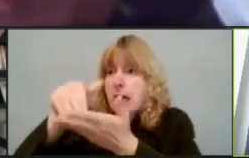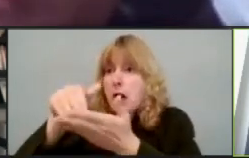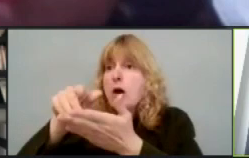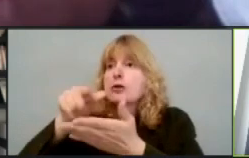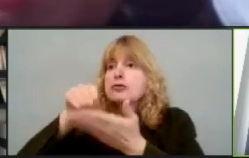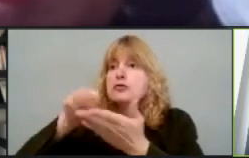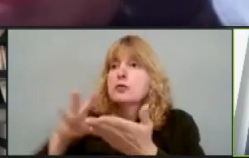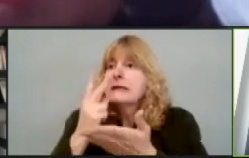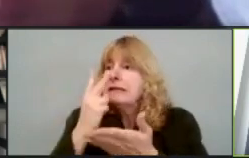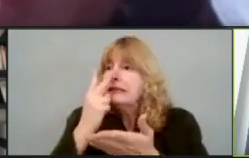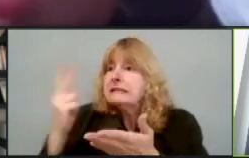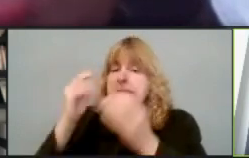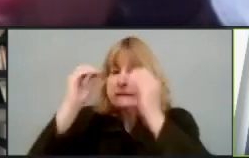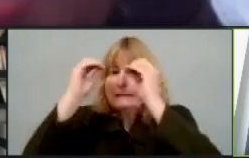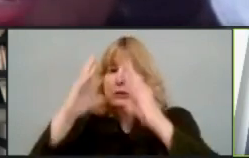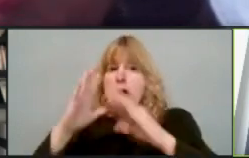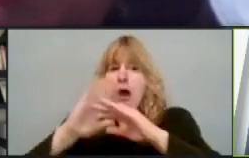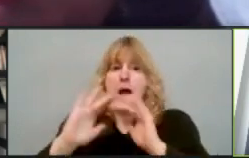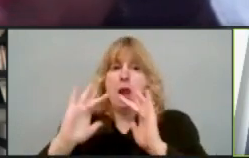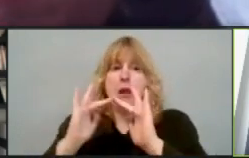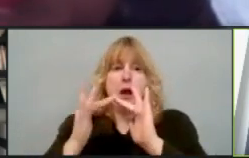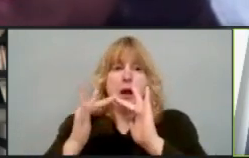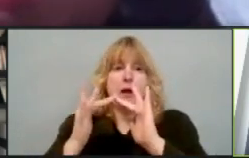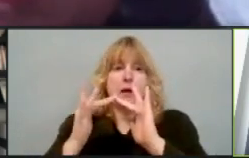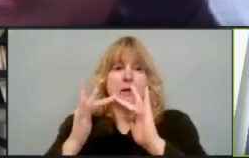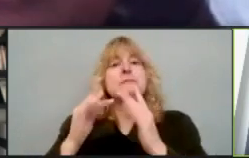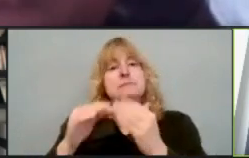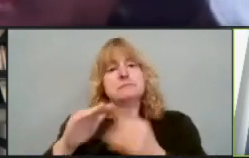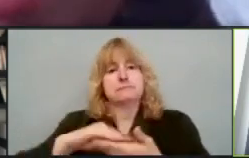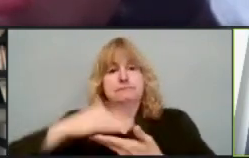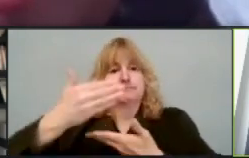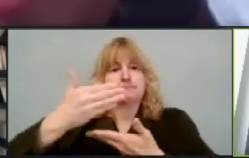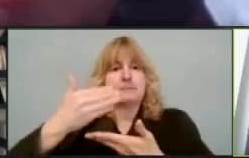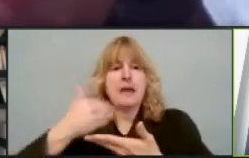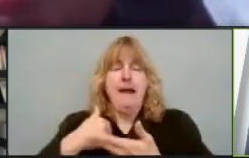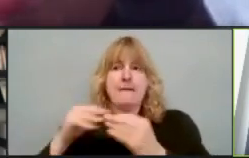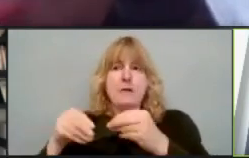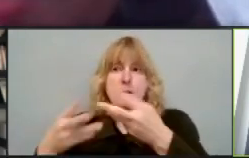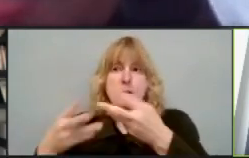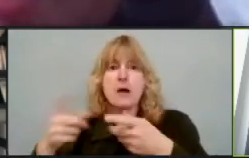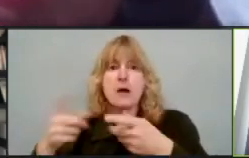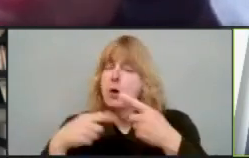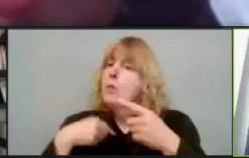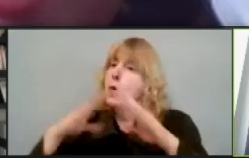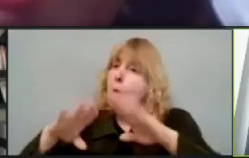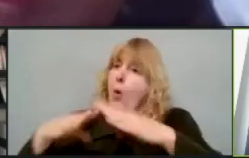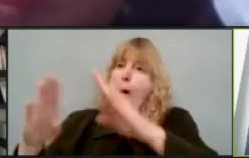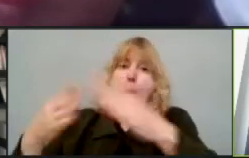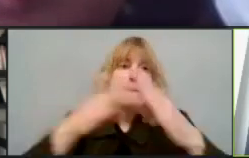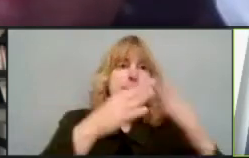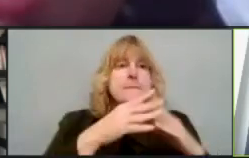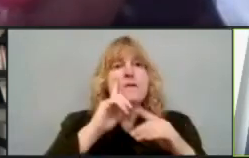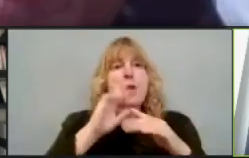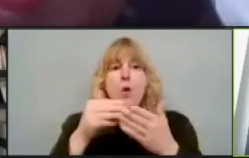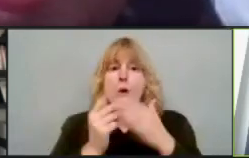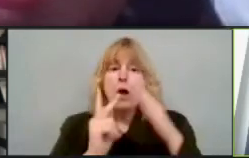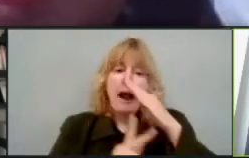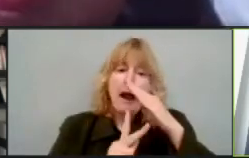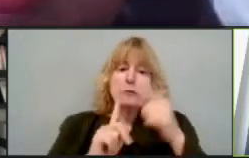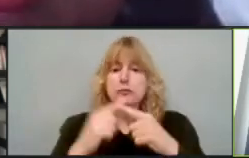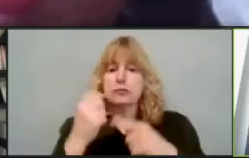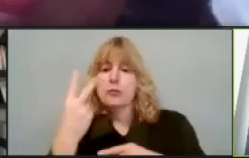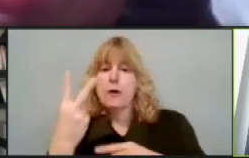so we're opening this up to all K through 12 students who need that support right now. And it's also helping us